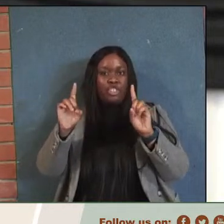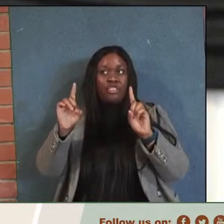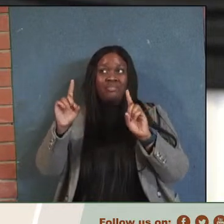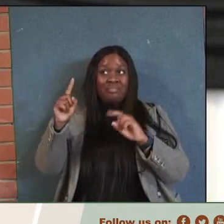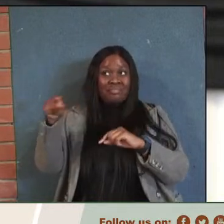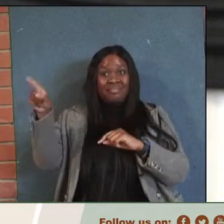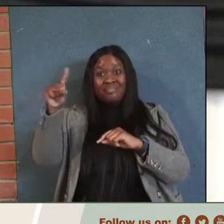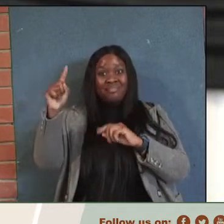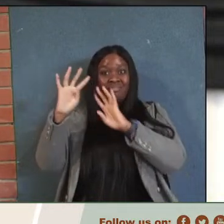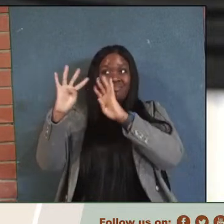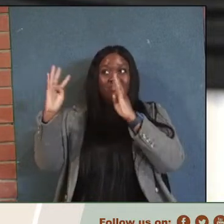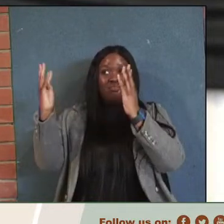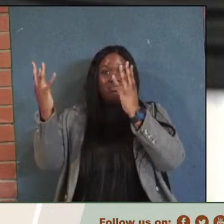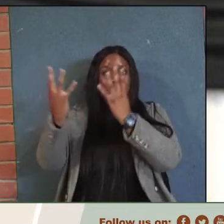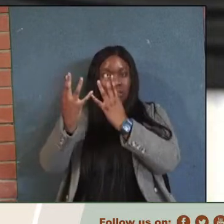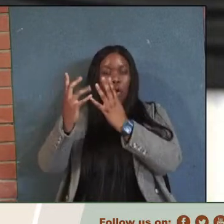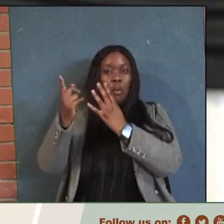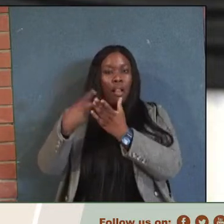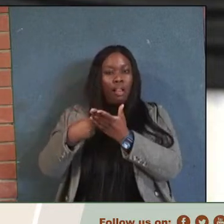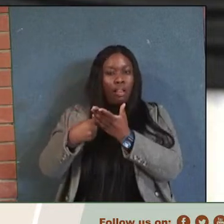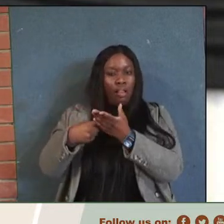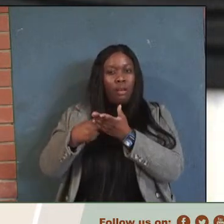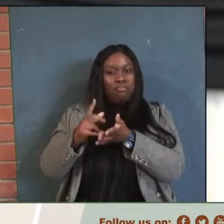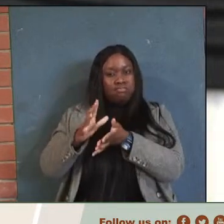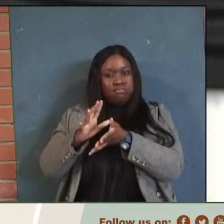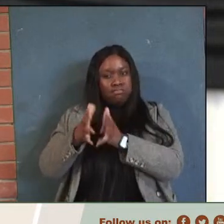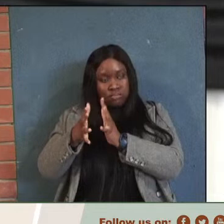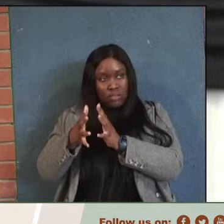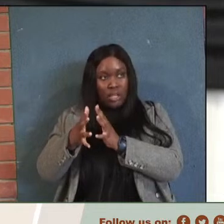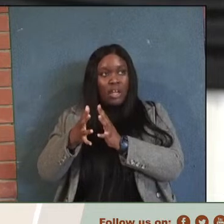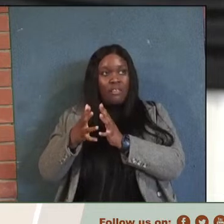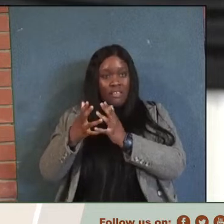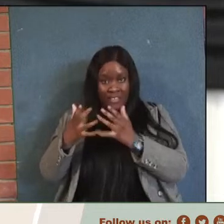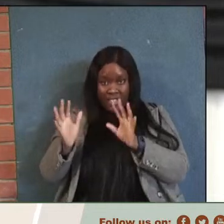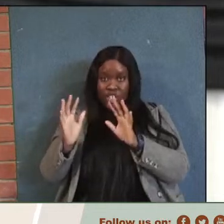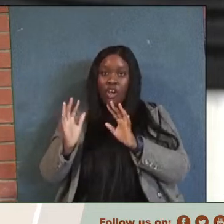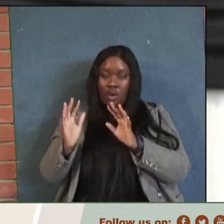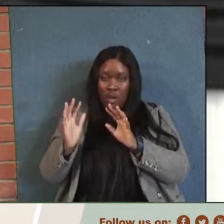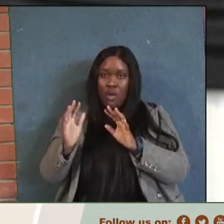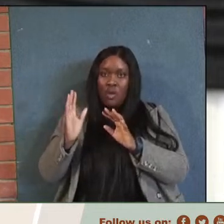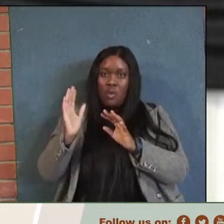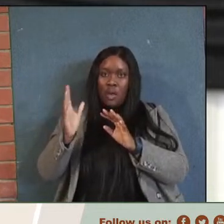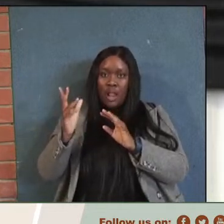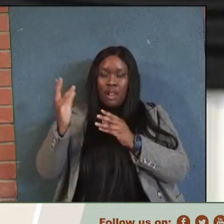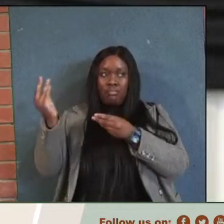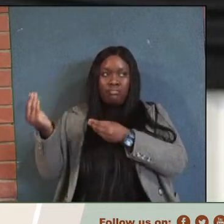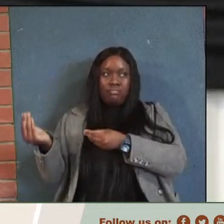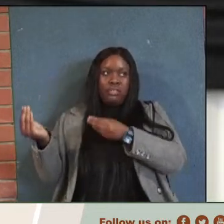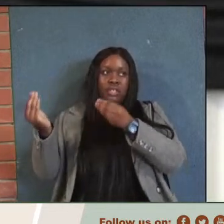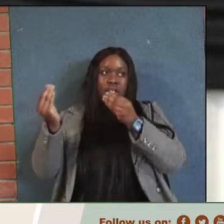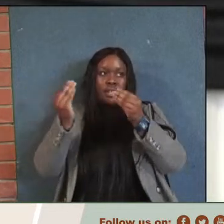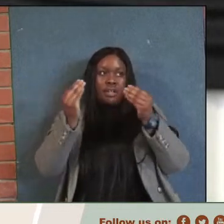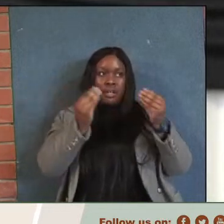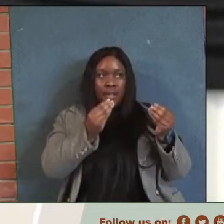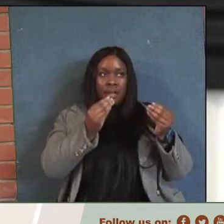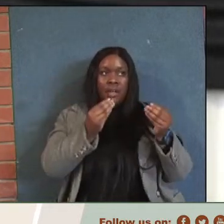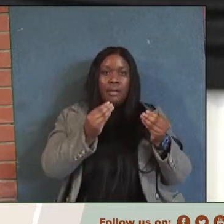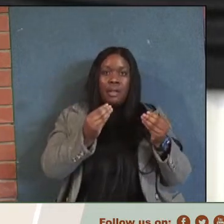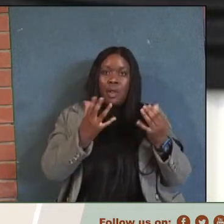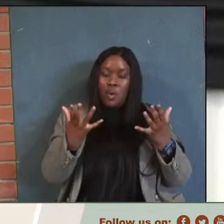them in the committee. Then from there, they are going to table these resolutions in the